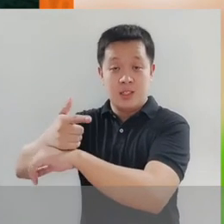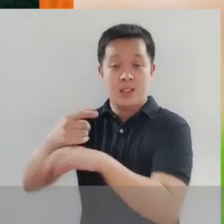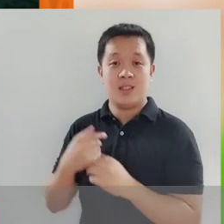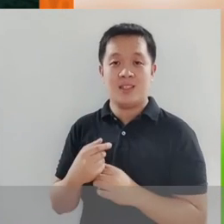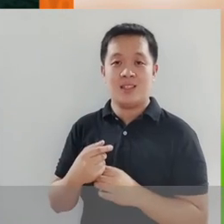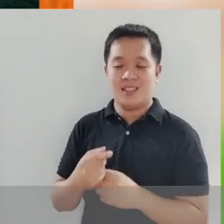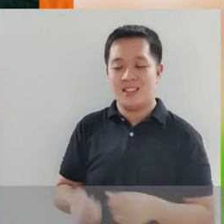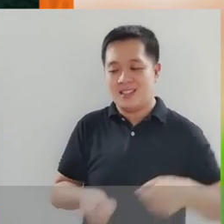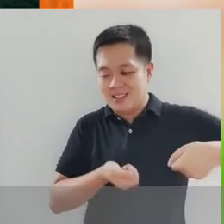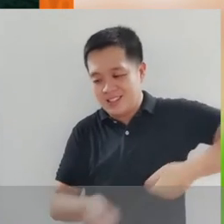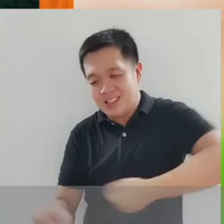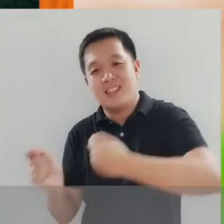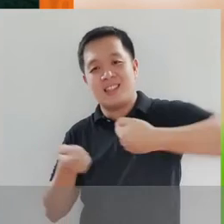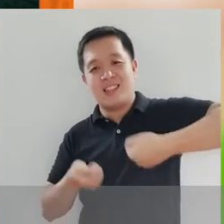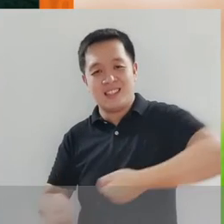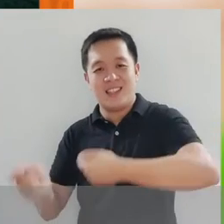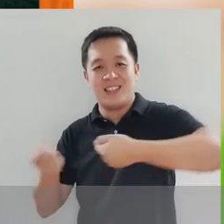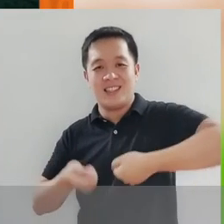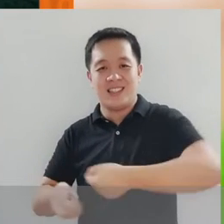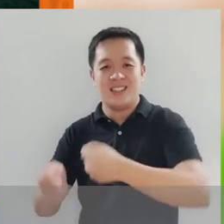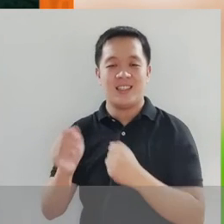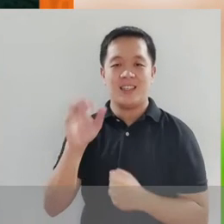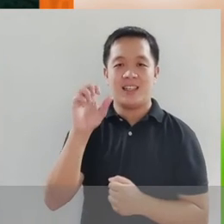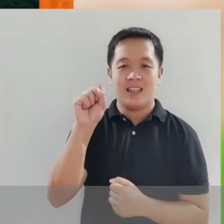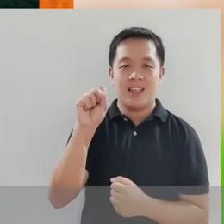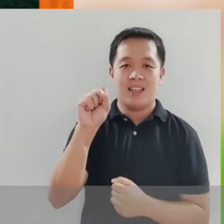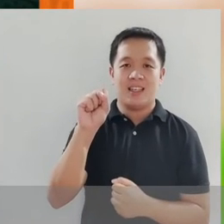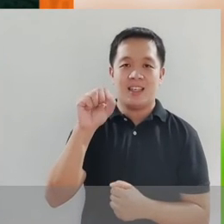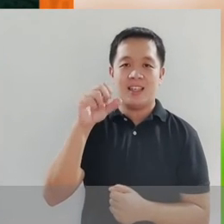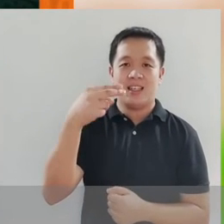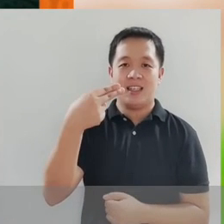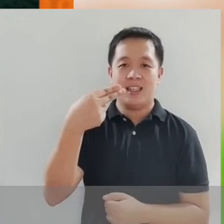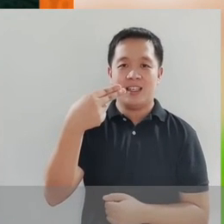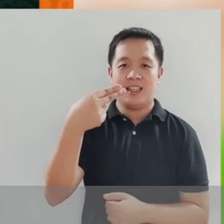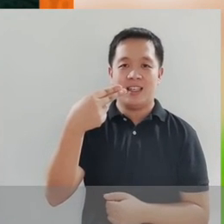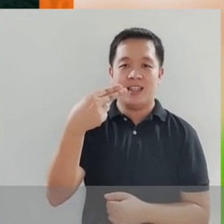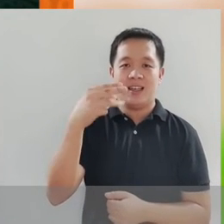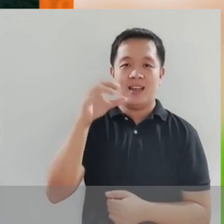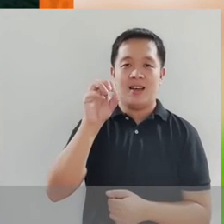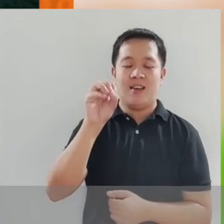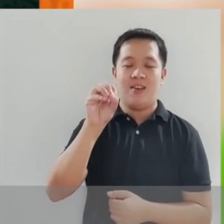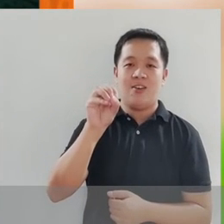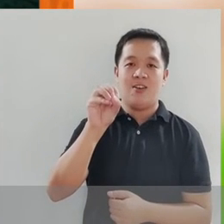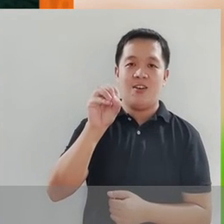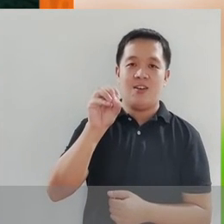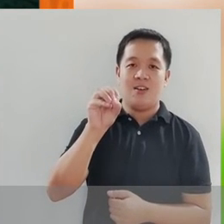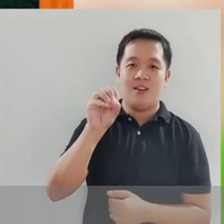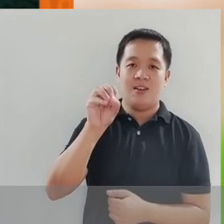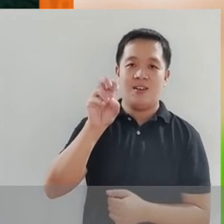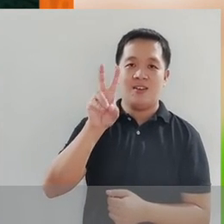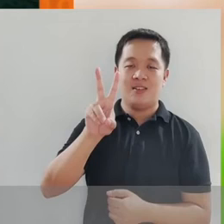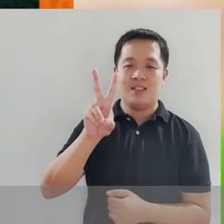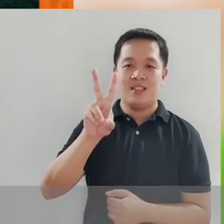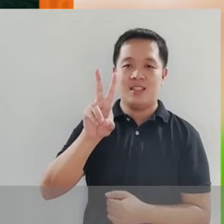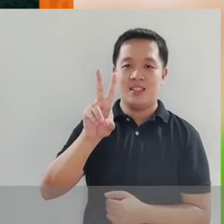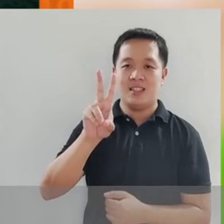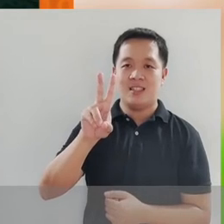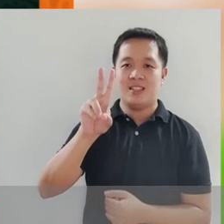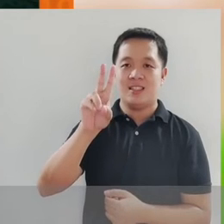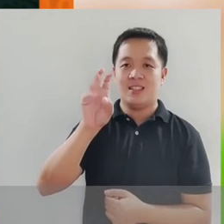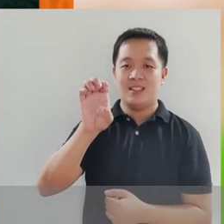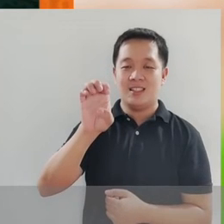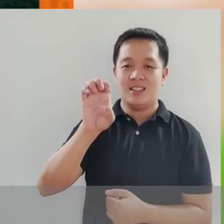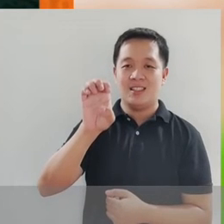Right, that is a shovel. S H O